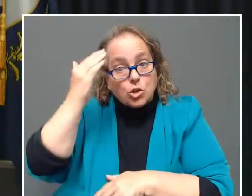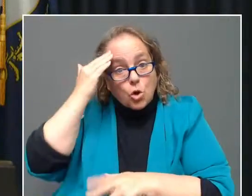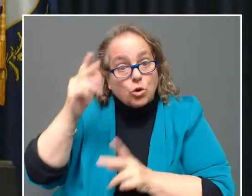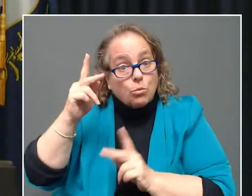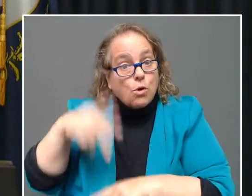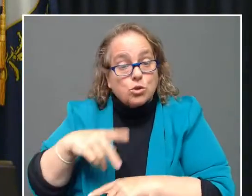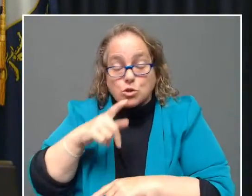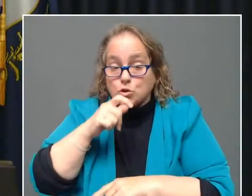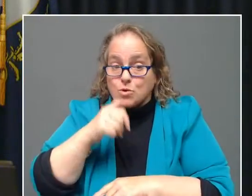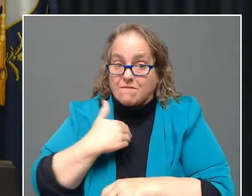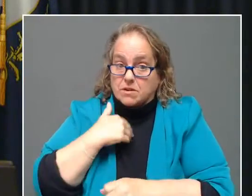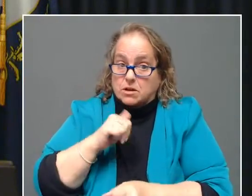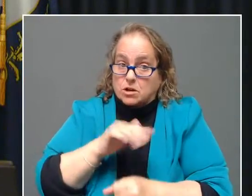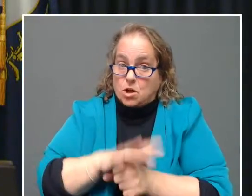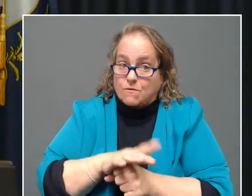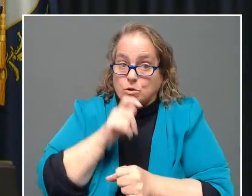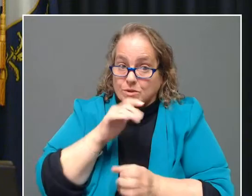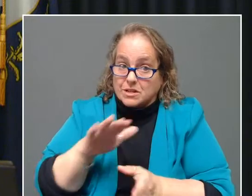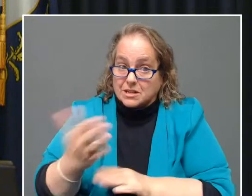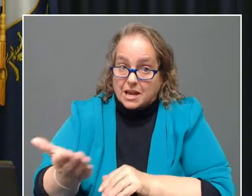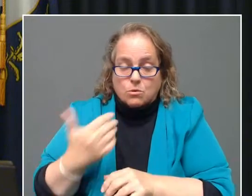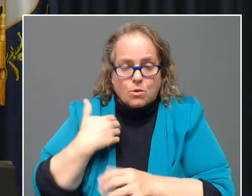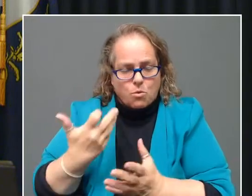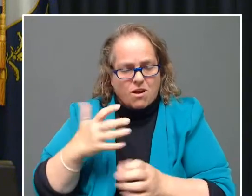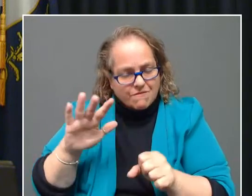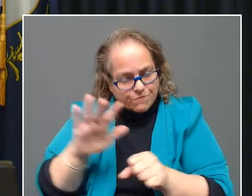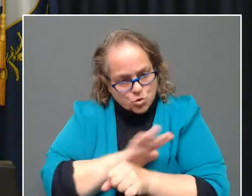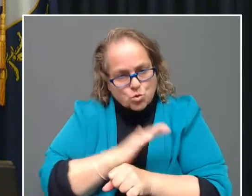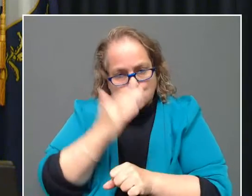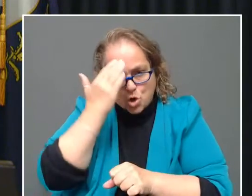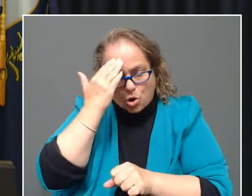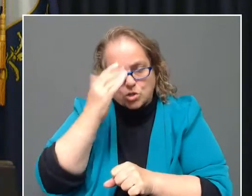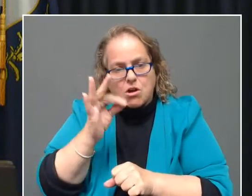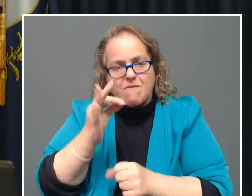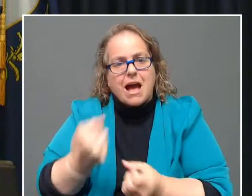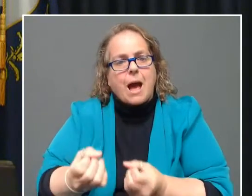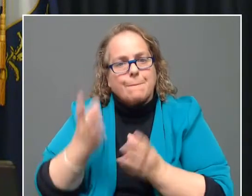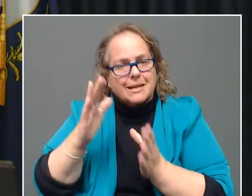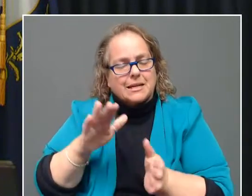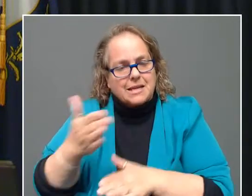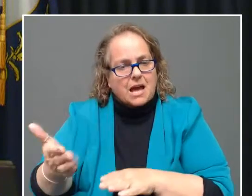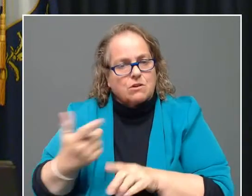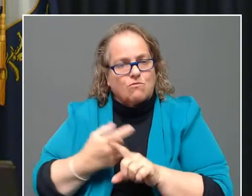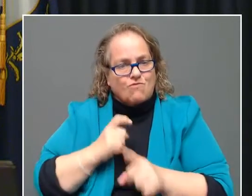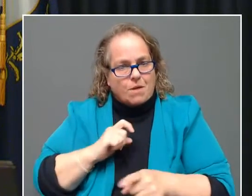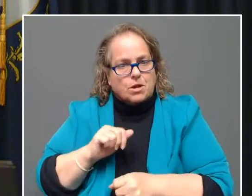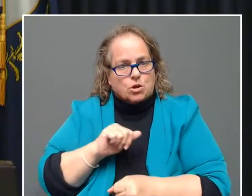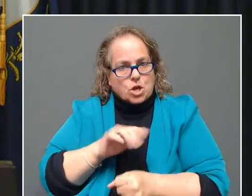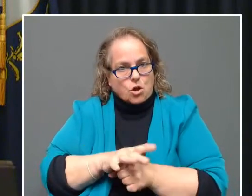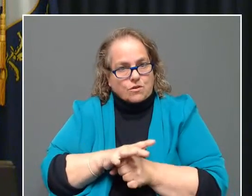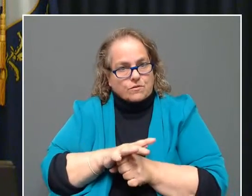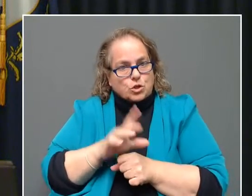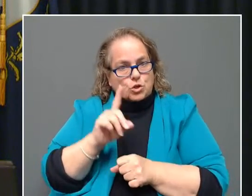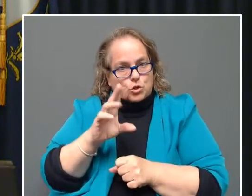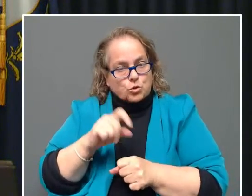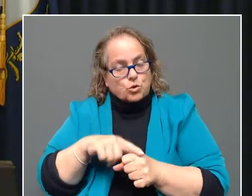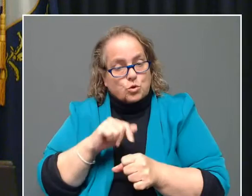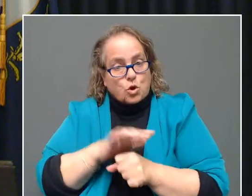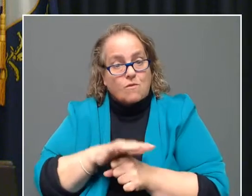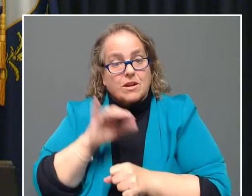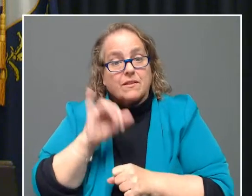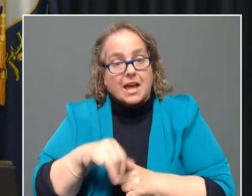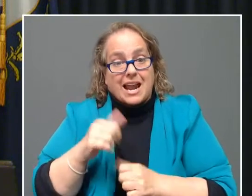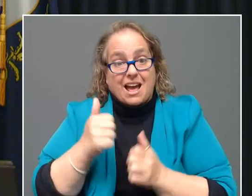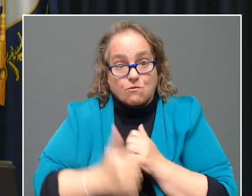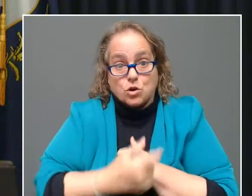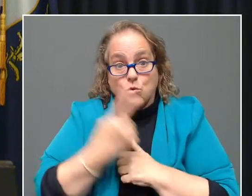the full knowledge of the loss and the substantial loss due to COVID, that everyone's